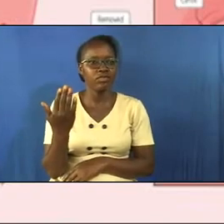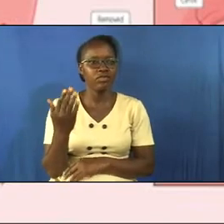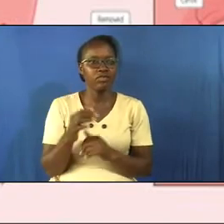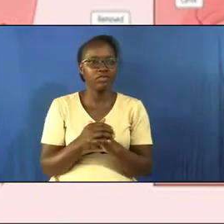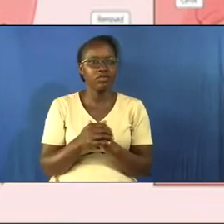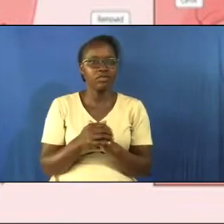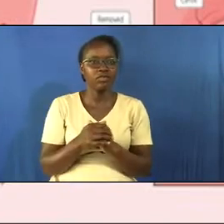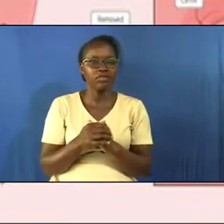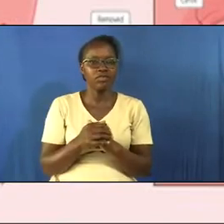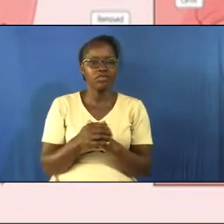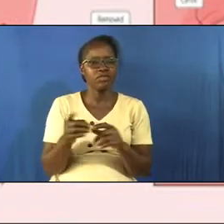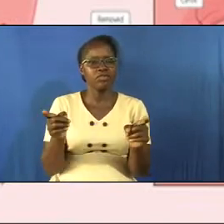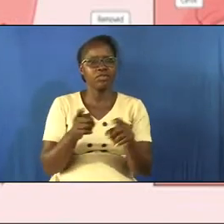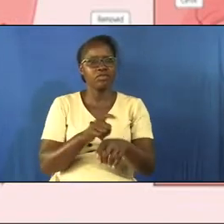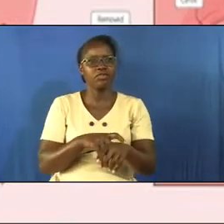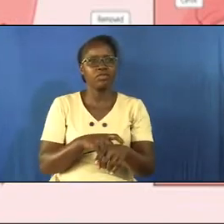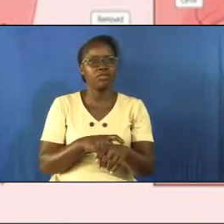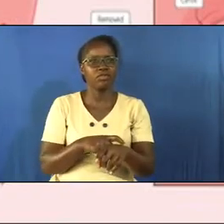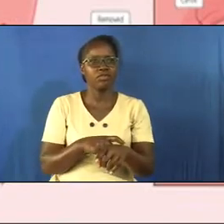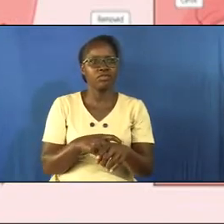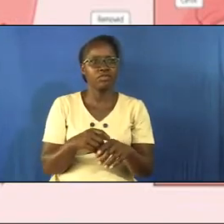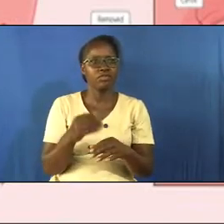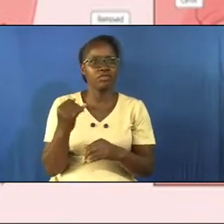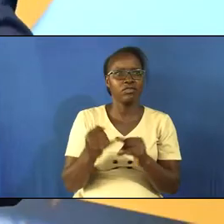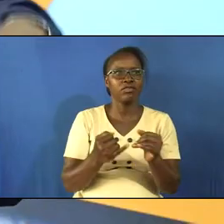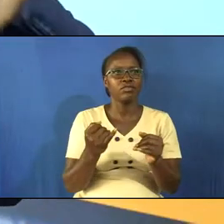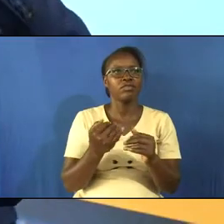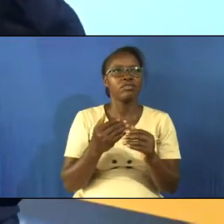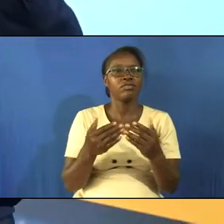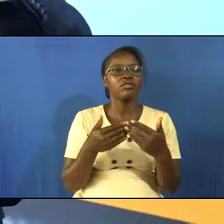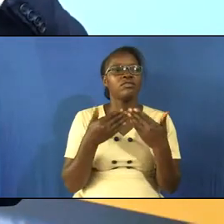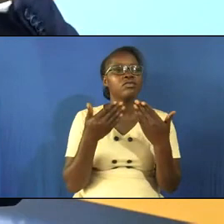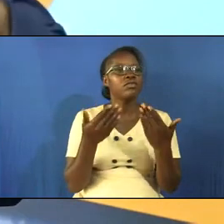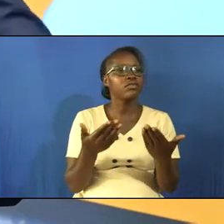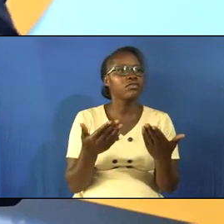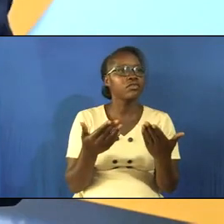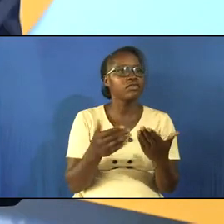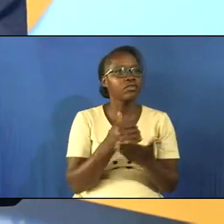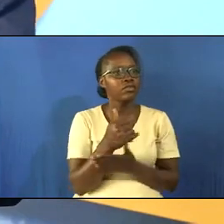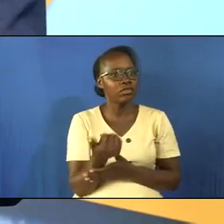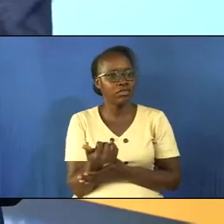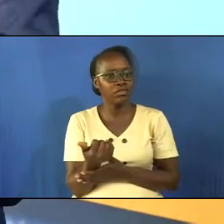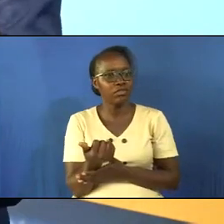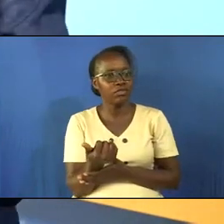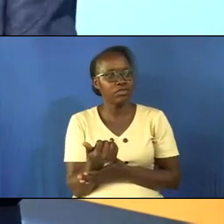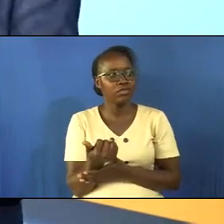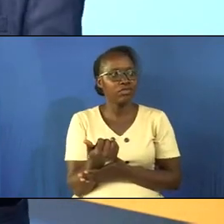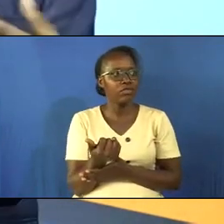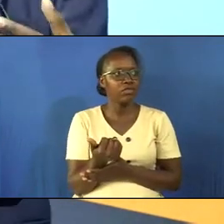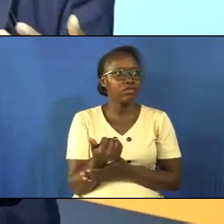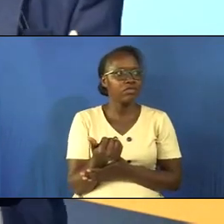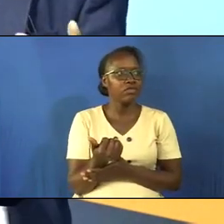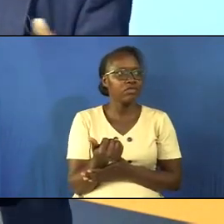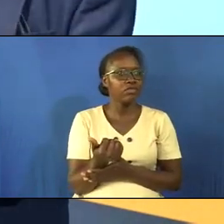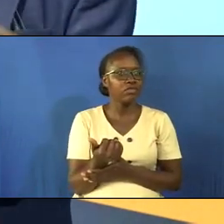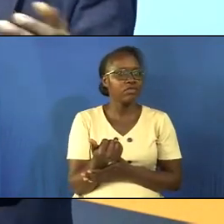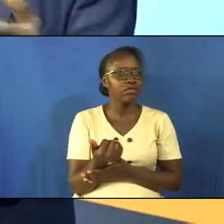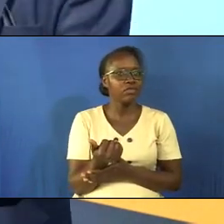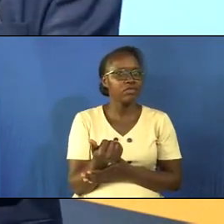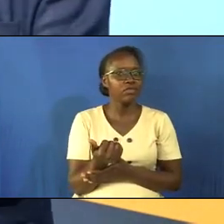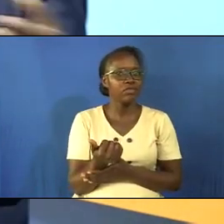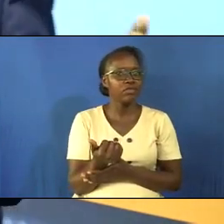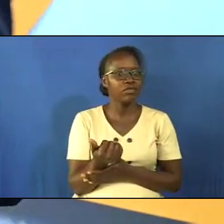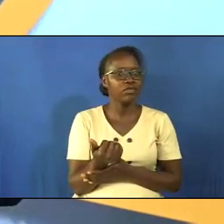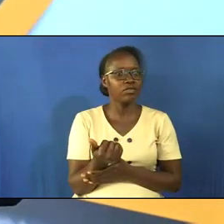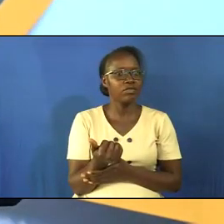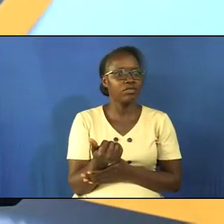It won't take much of your time. And that is the end of my presentation. So the rest of them, I've had to rush a bit through because